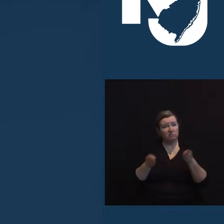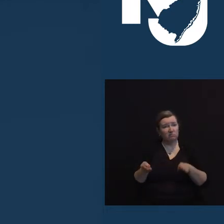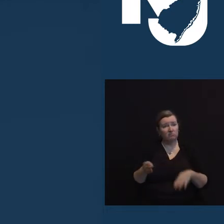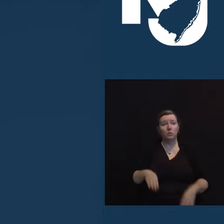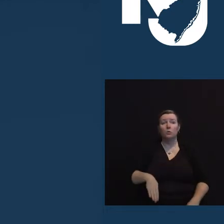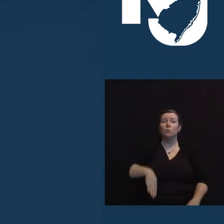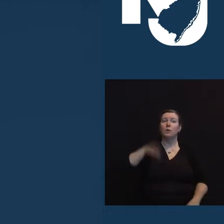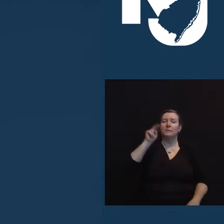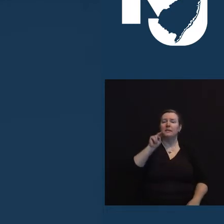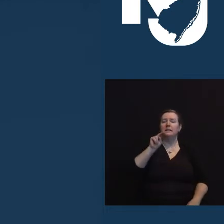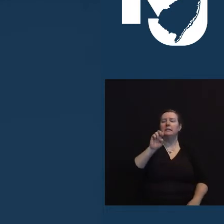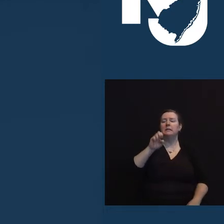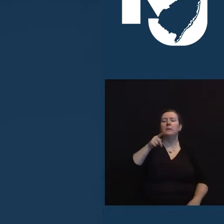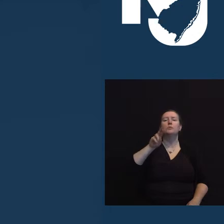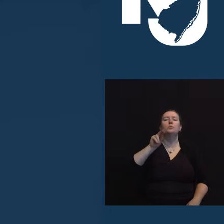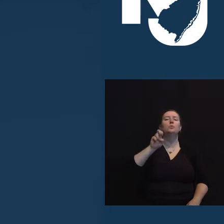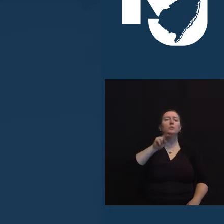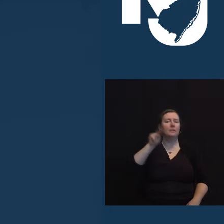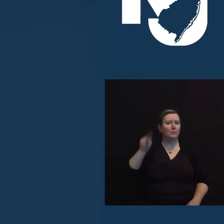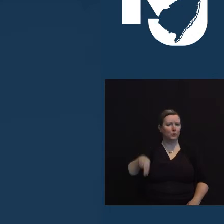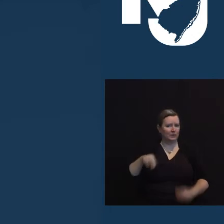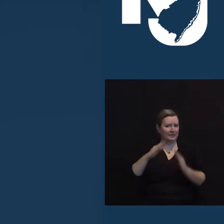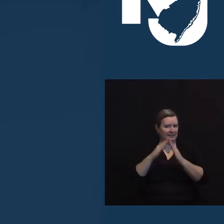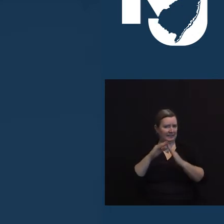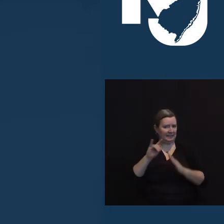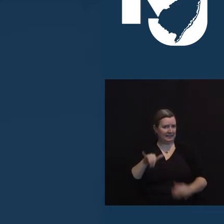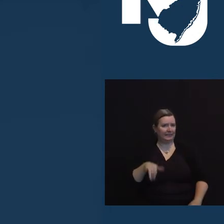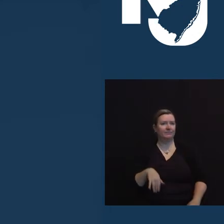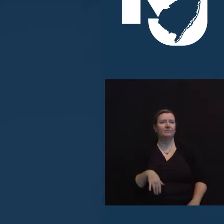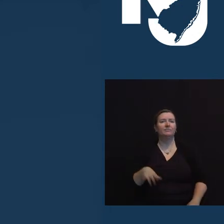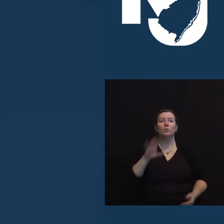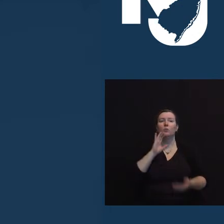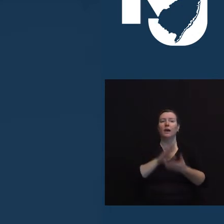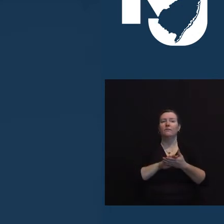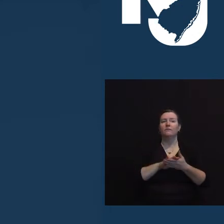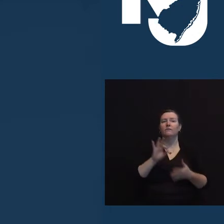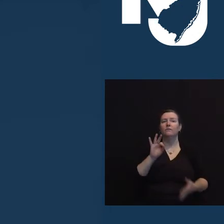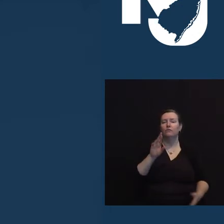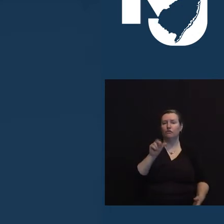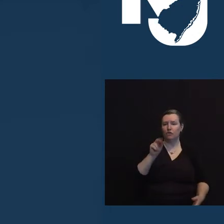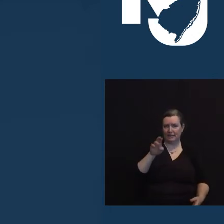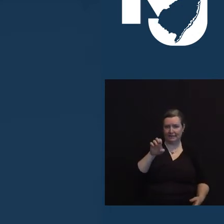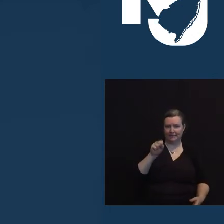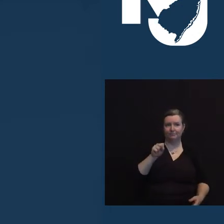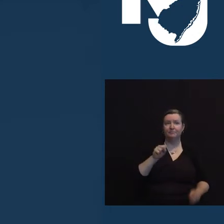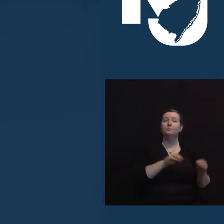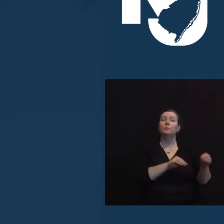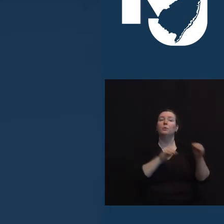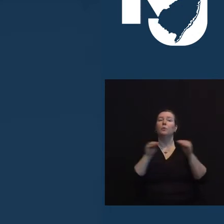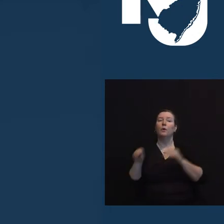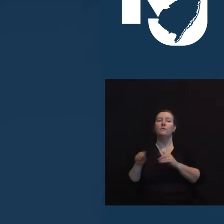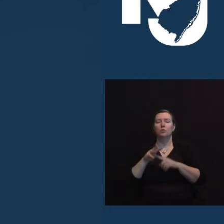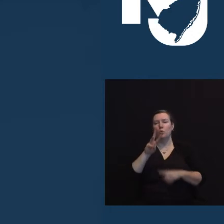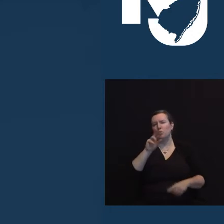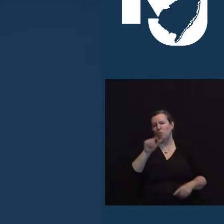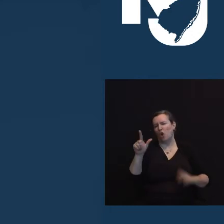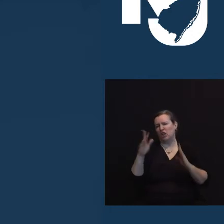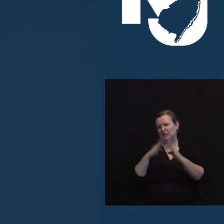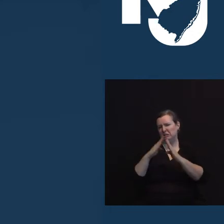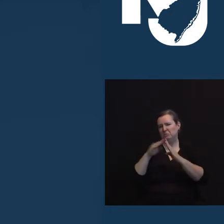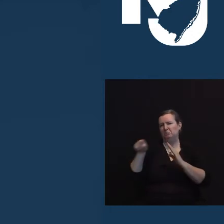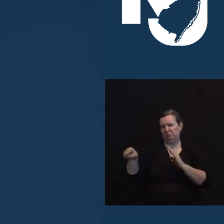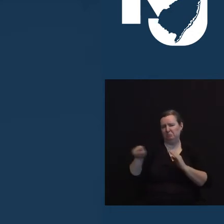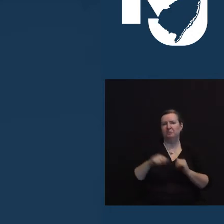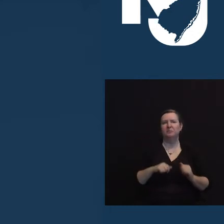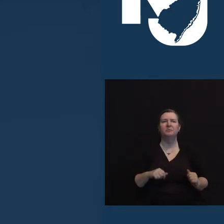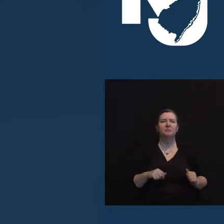not far from us, and moved with his wife Frances to Wall Township to raise their family. John was a builder. He served as a mason